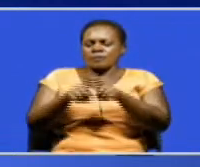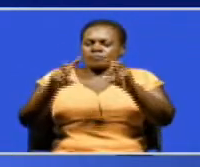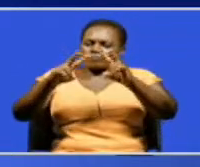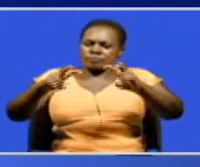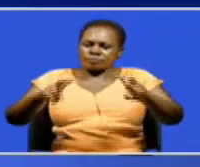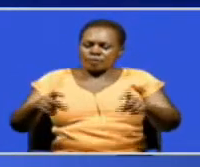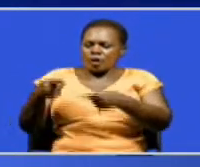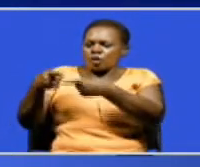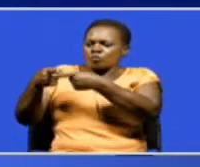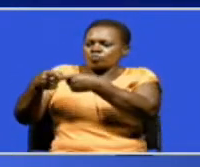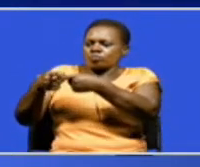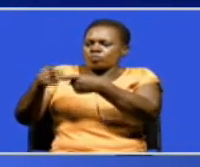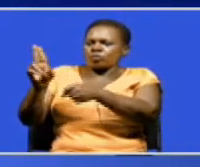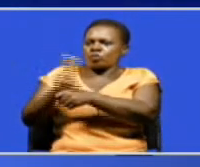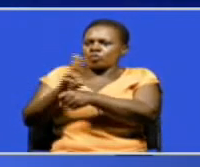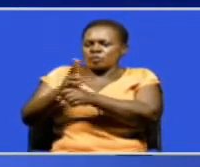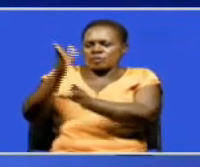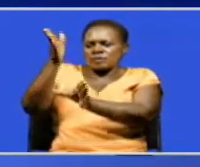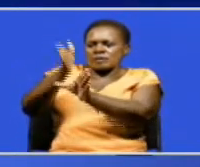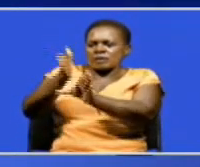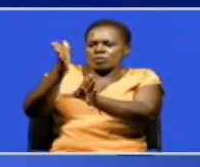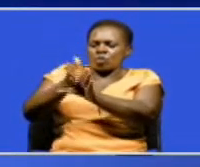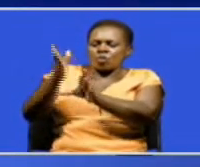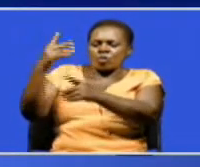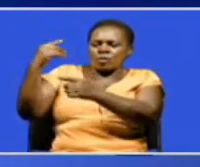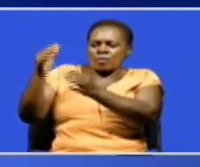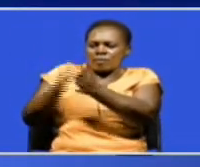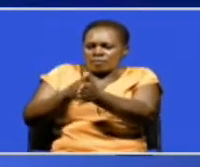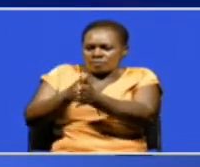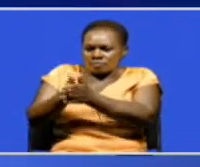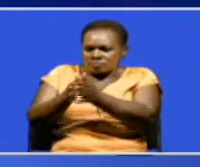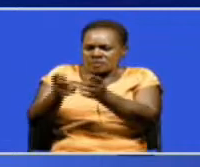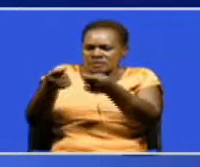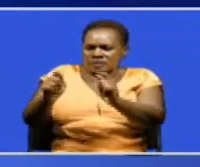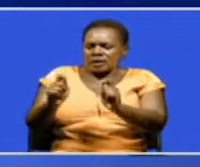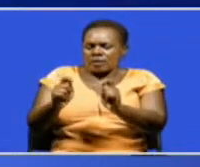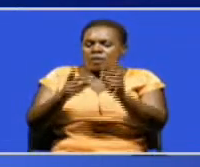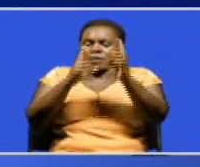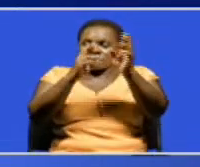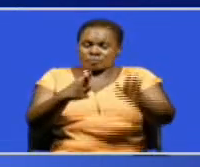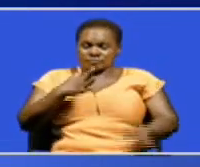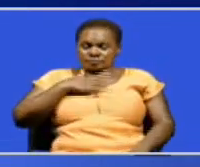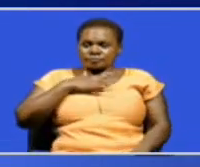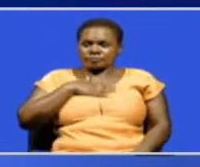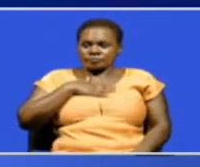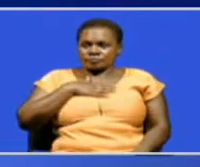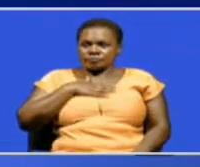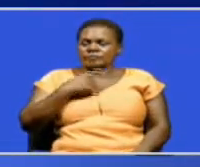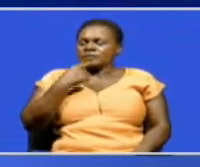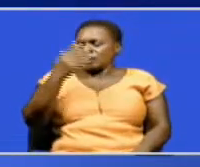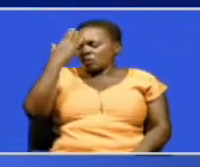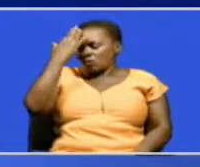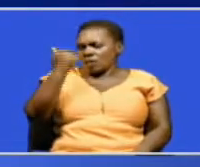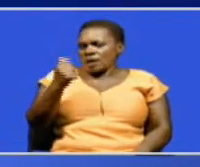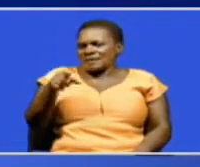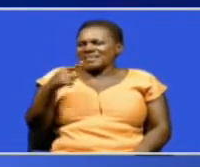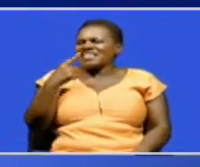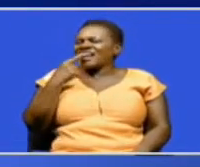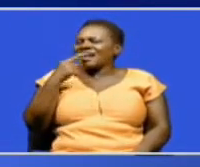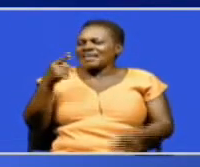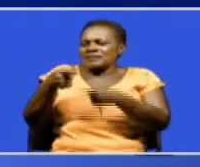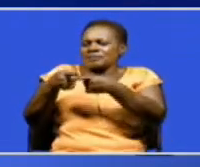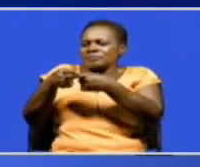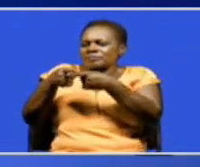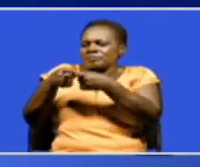research, mice are also used in psychological experiments. Our health and science reporter, Beldeen Waliaula, tells us why these white mice